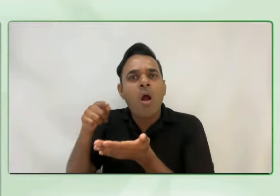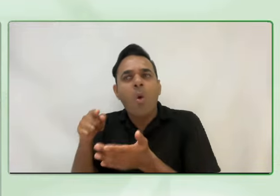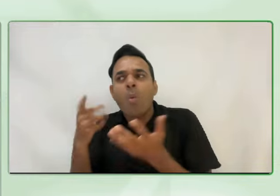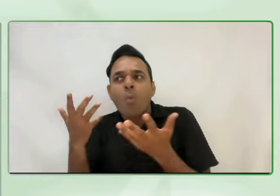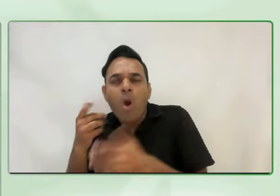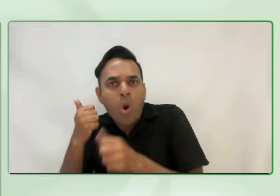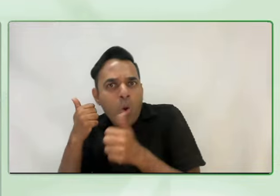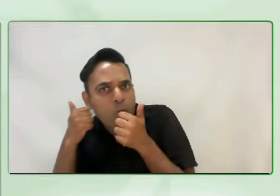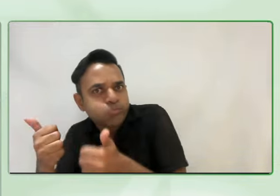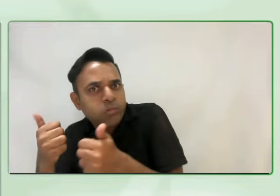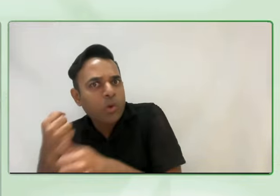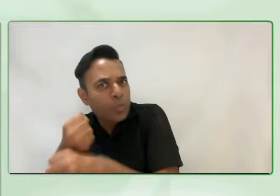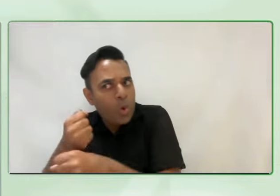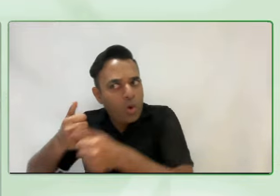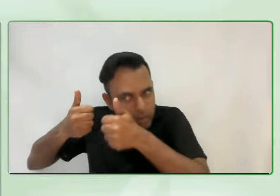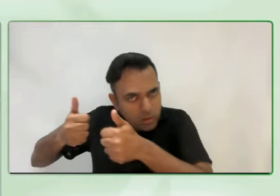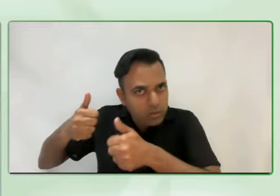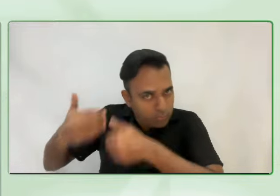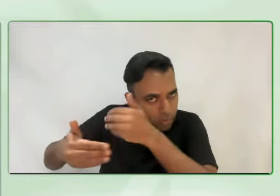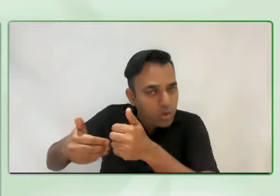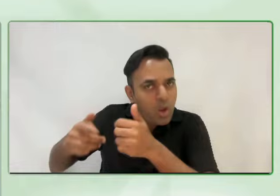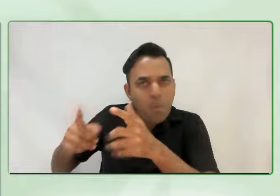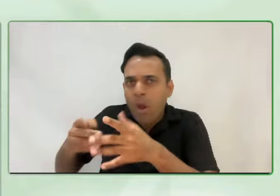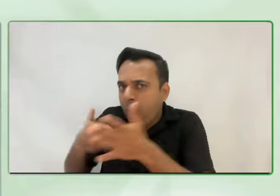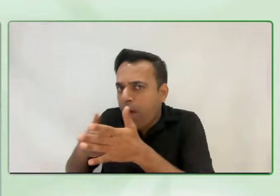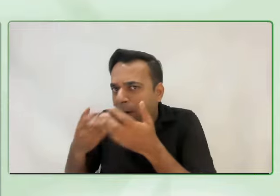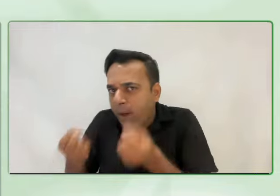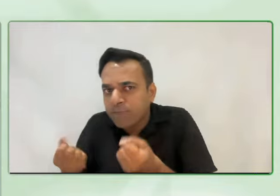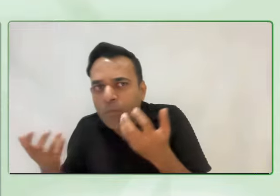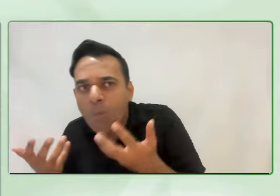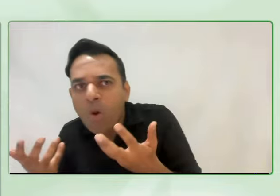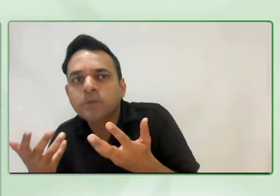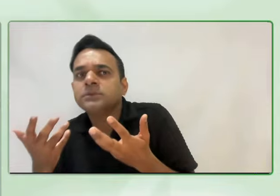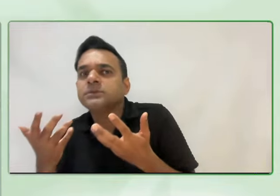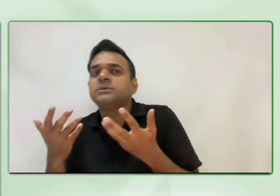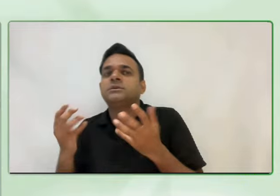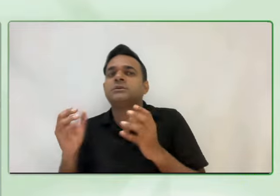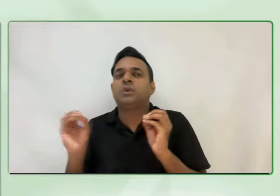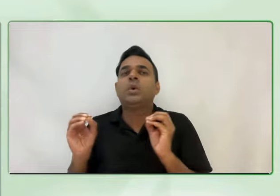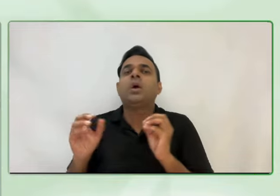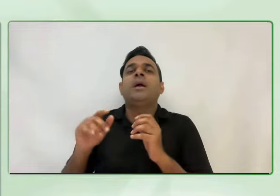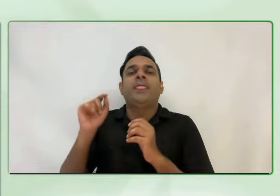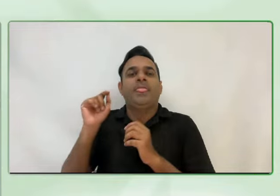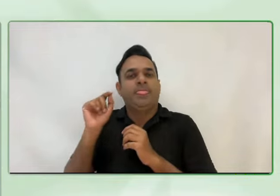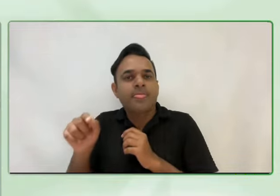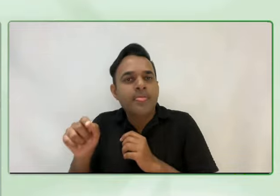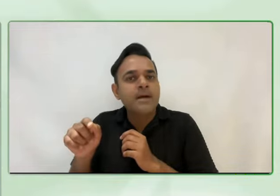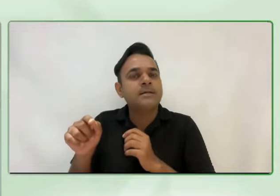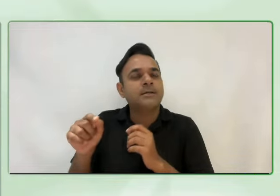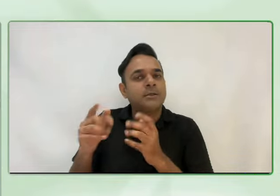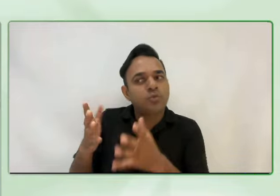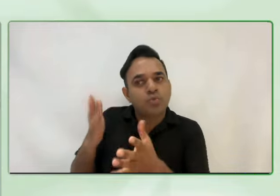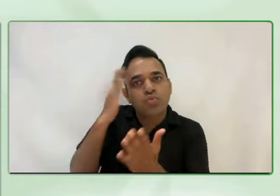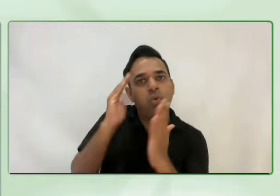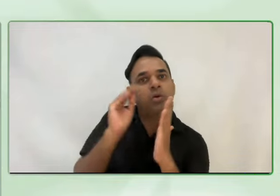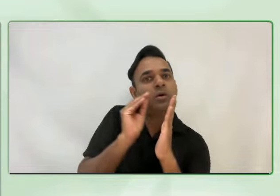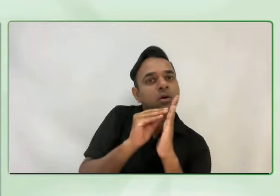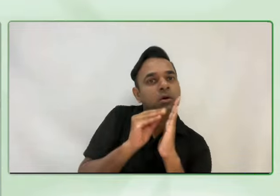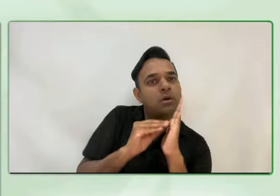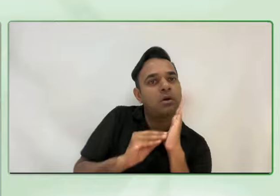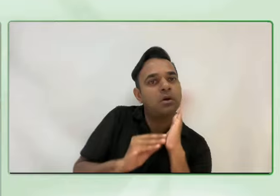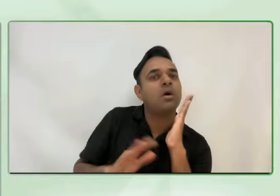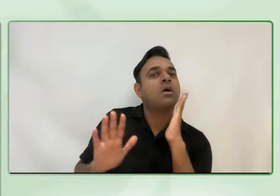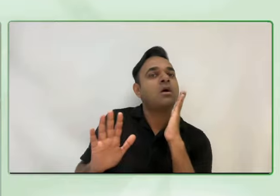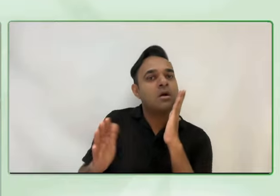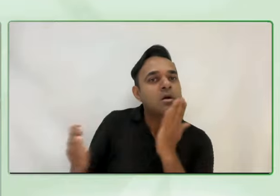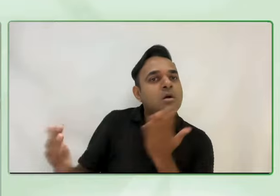we forward them appropriately to the proper people who would be able to look at the content